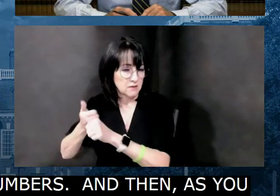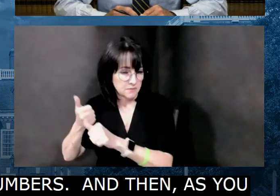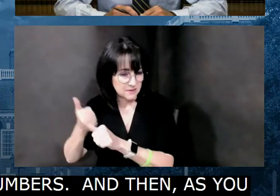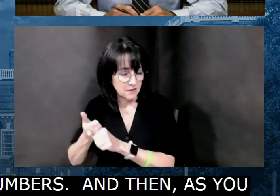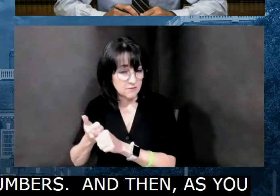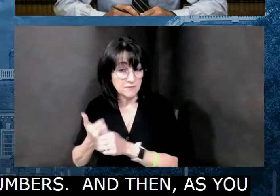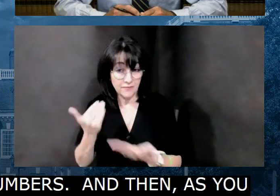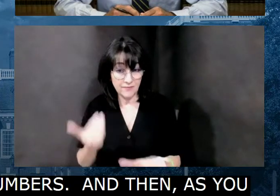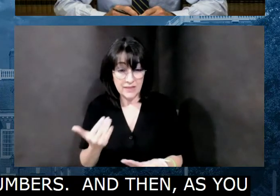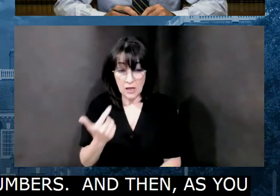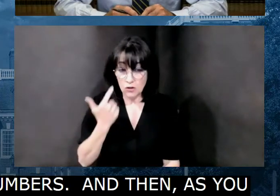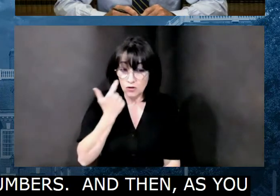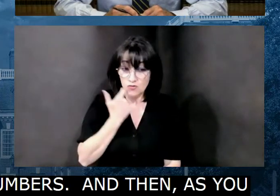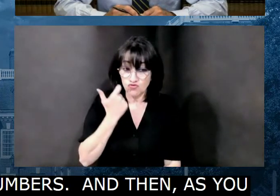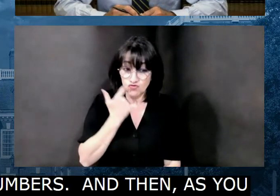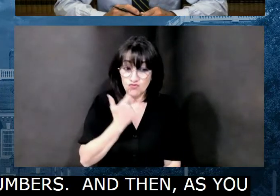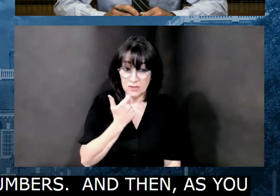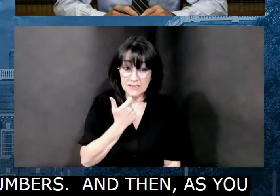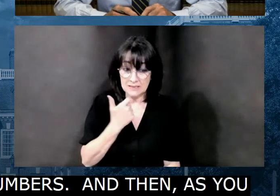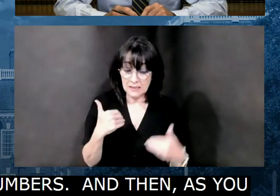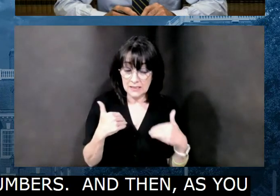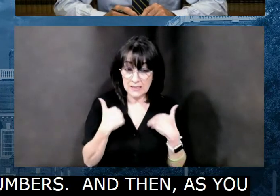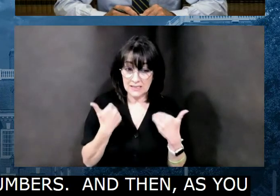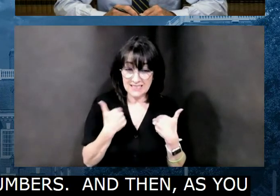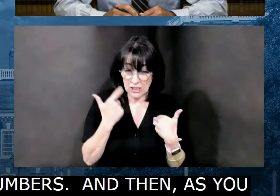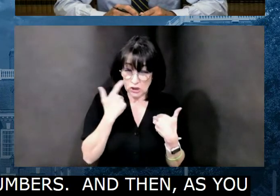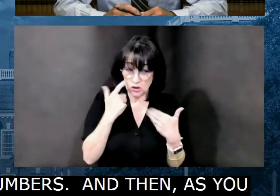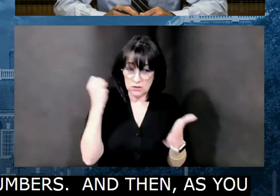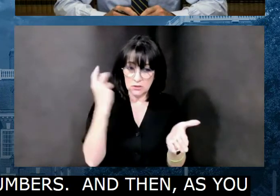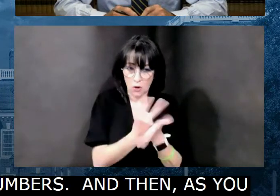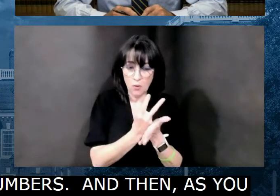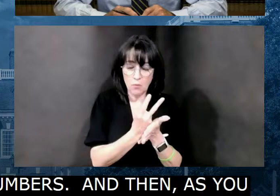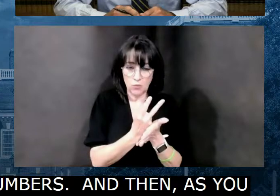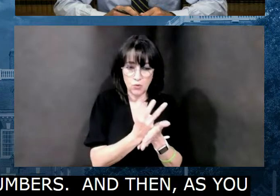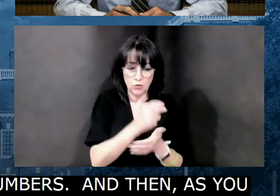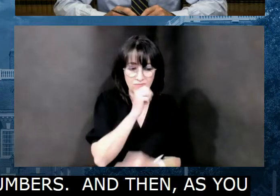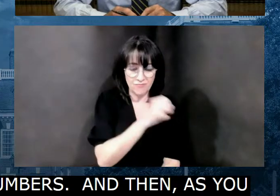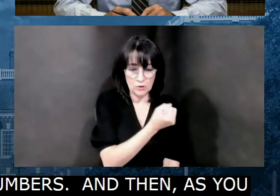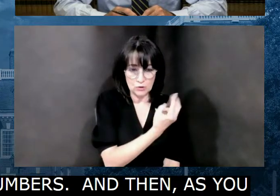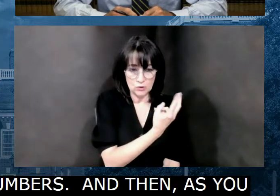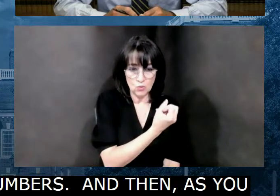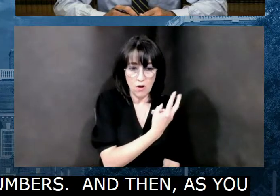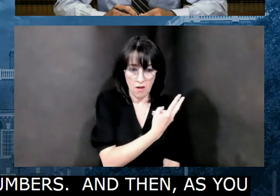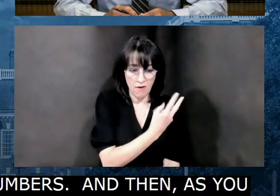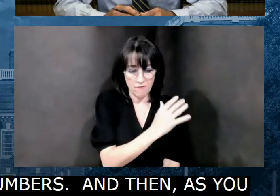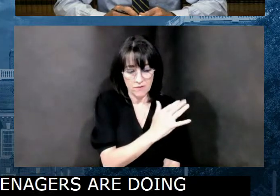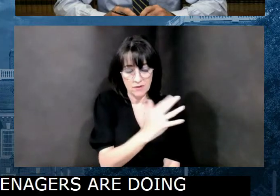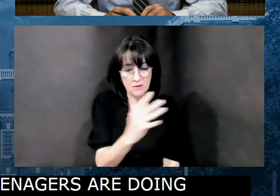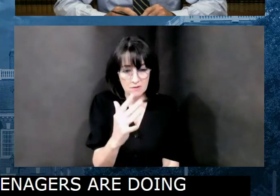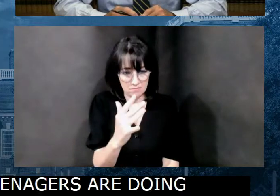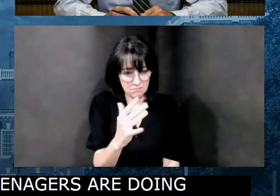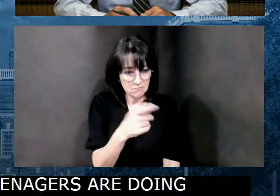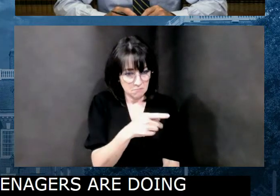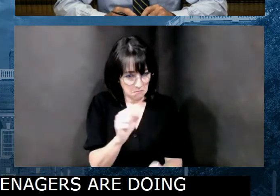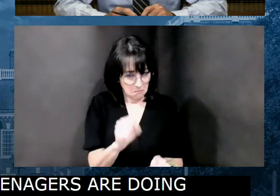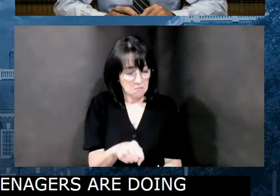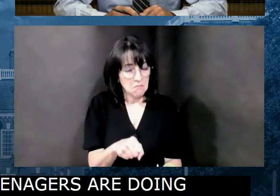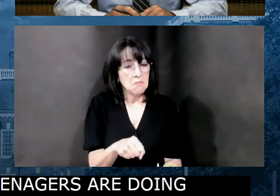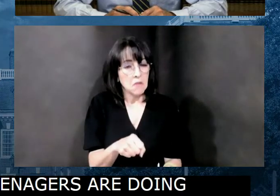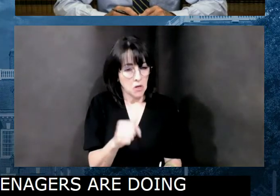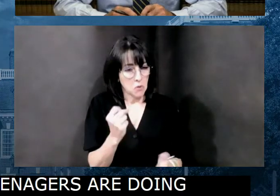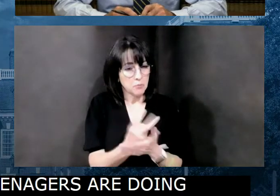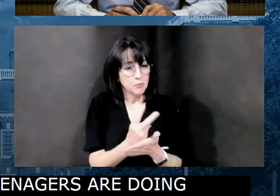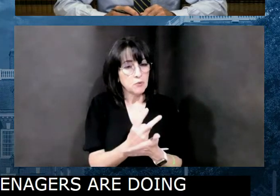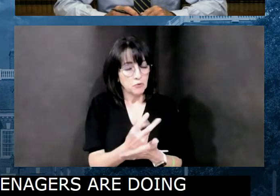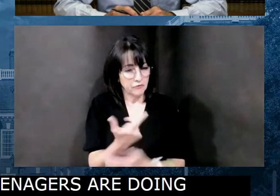actually they're doing pretty well in terms of getting vaccinated. And we need your help with that. Special thanks again